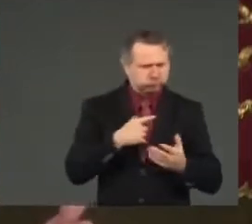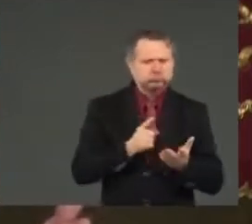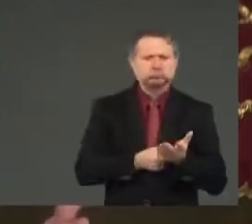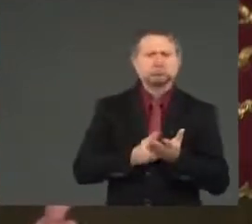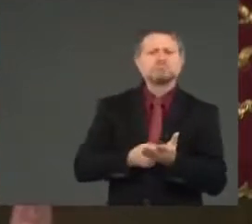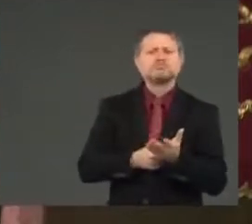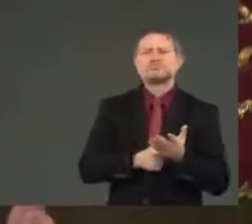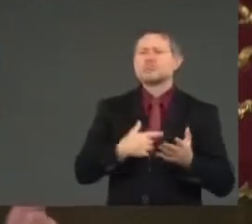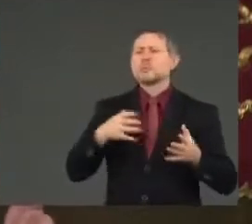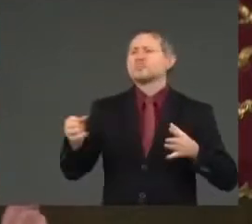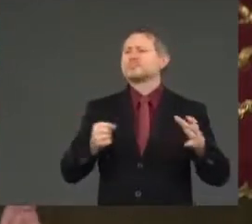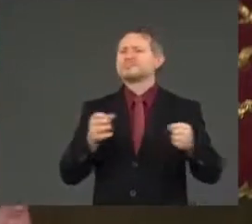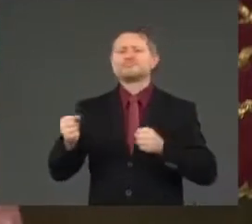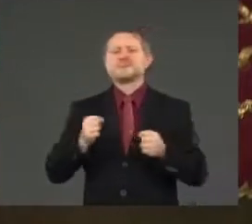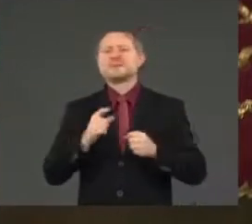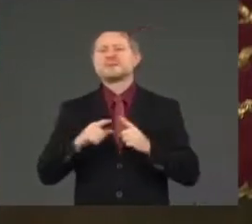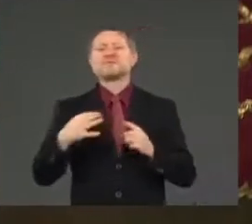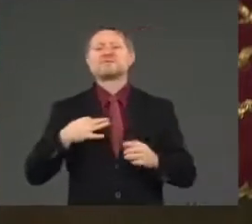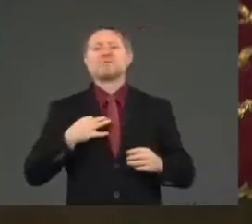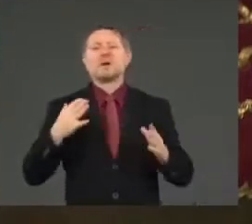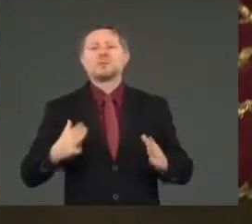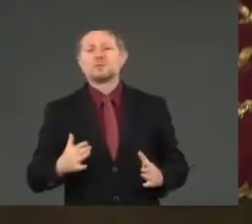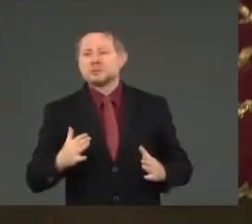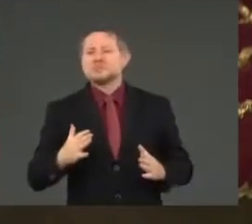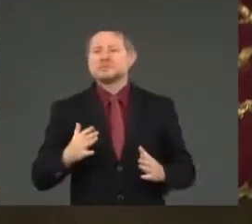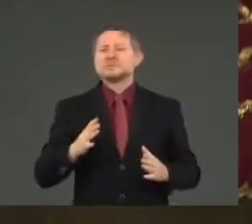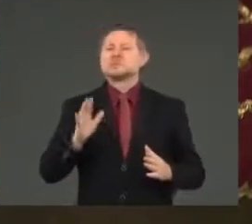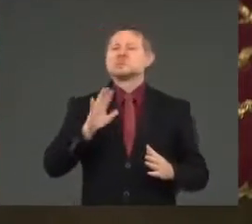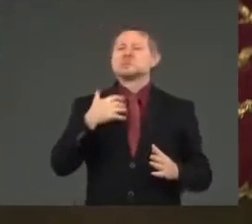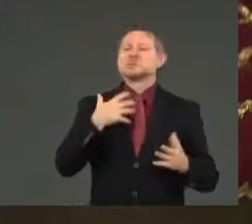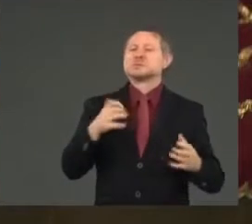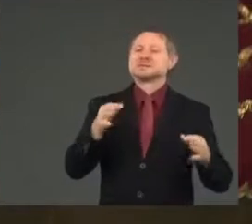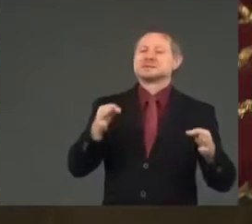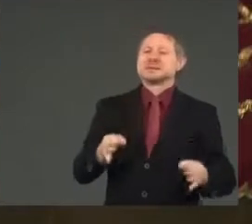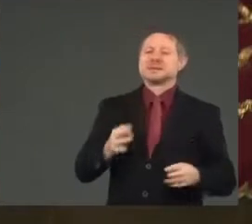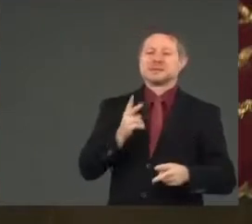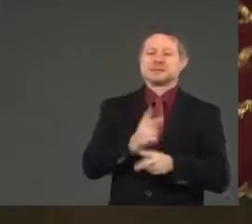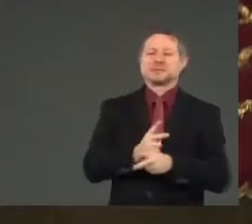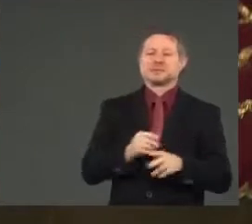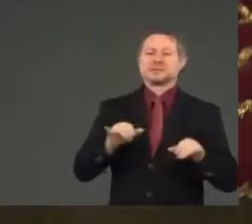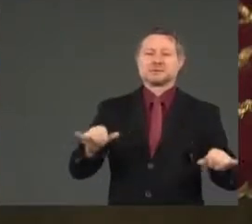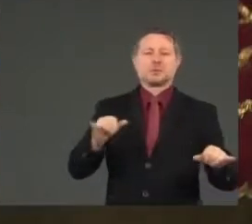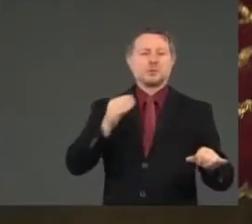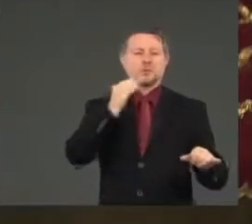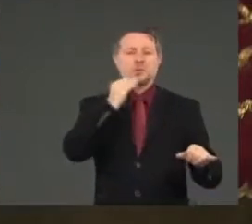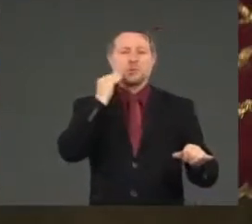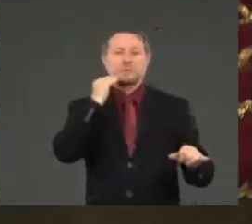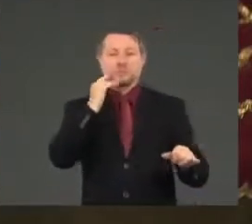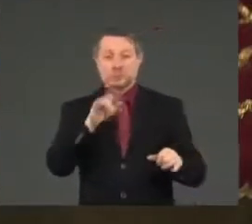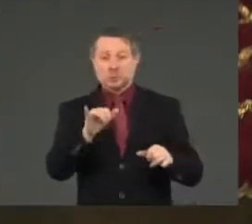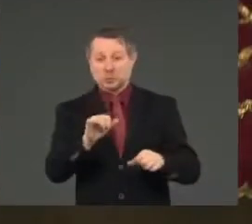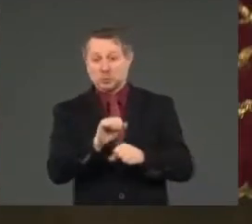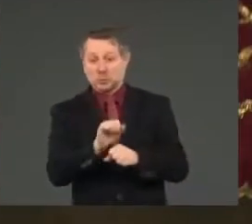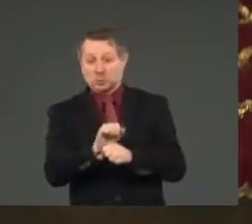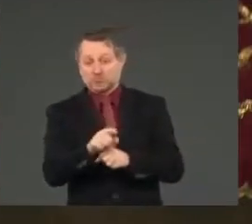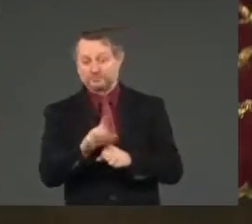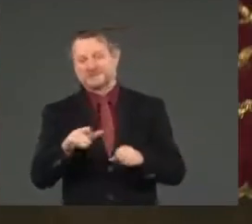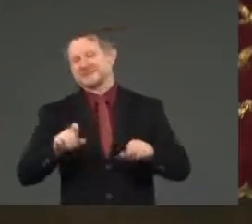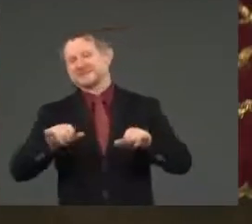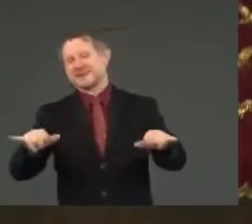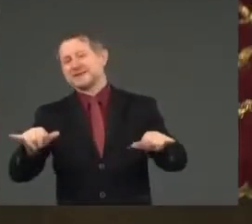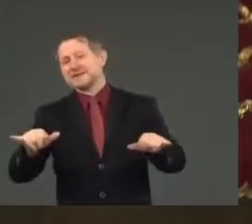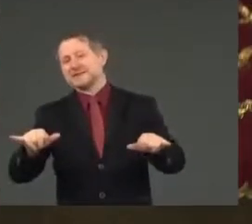volunteer portal so that we don't do that and we keep people more restricted to the homes that they work in to be able to address this very issue. We're also doing temperature